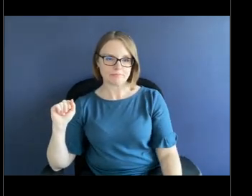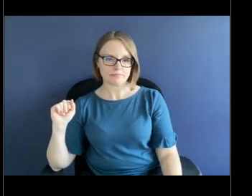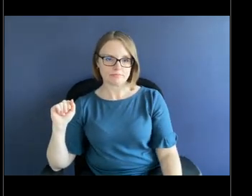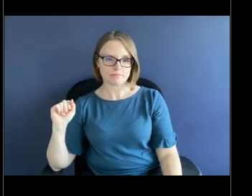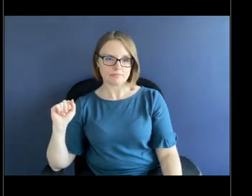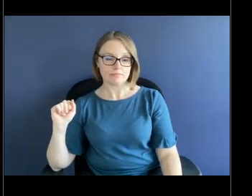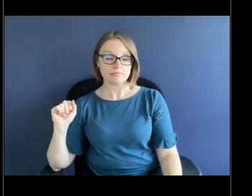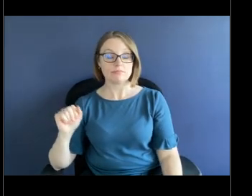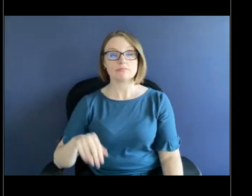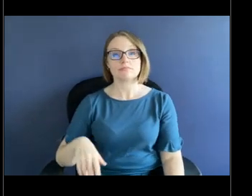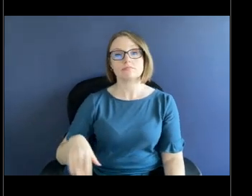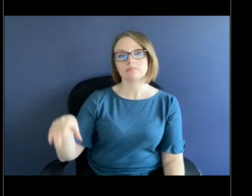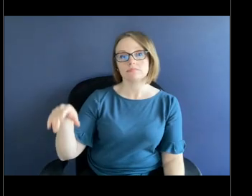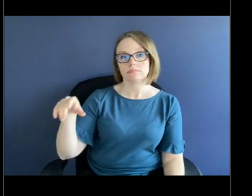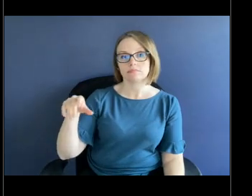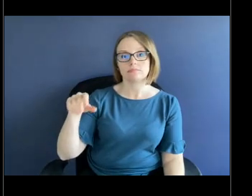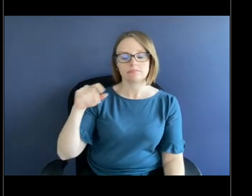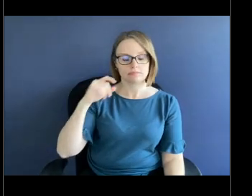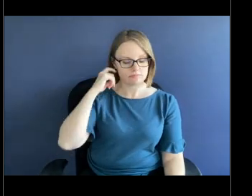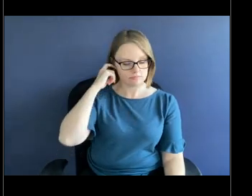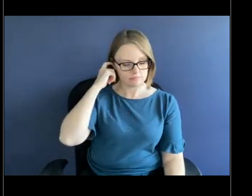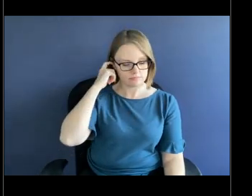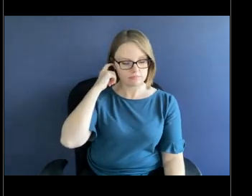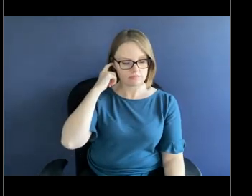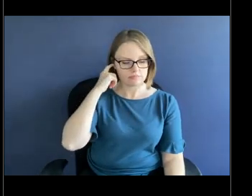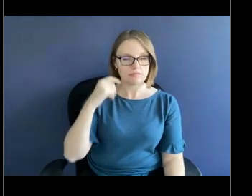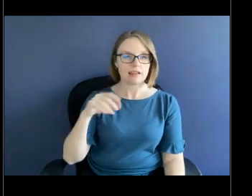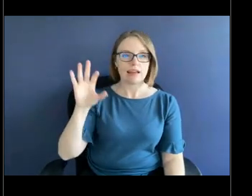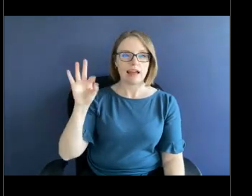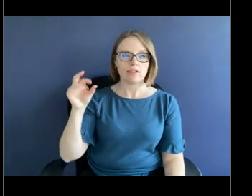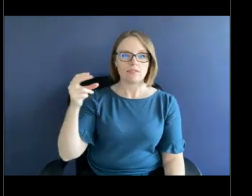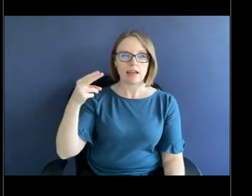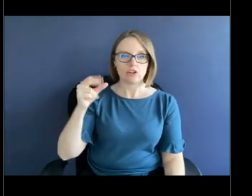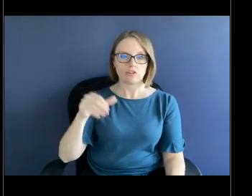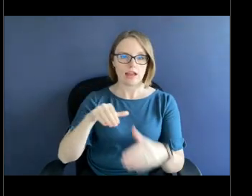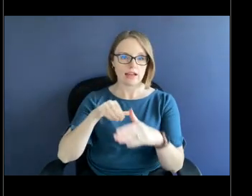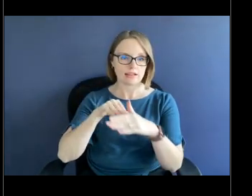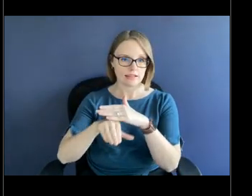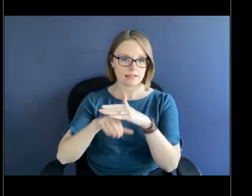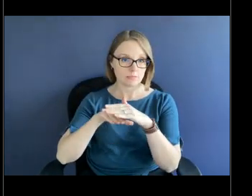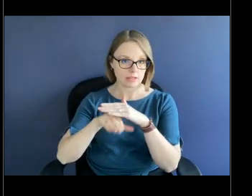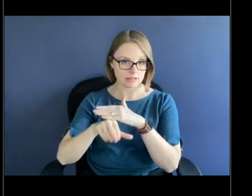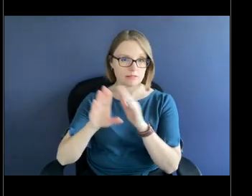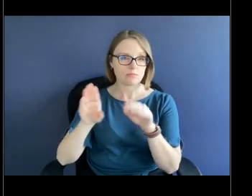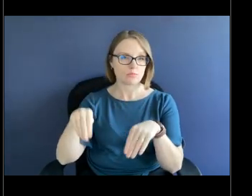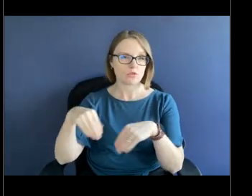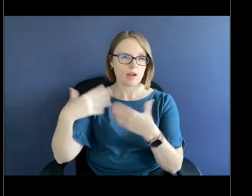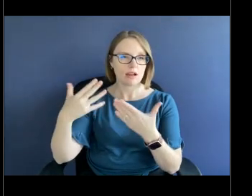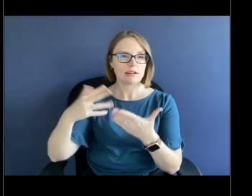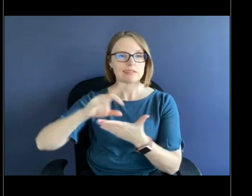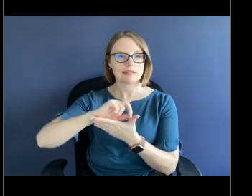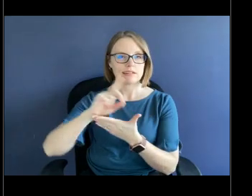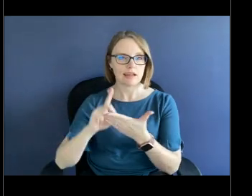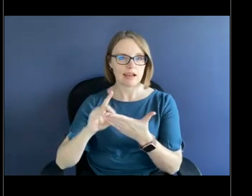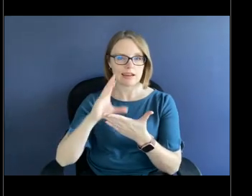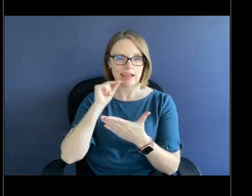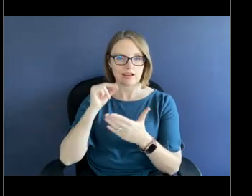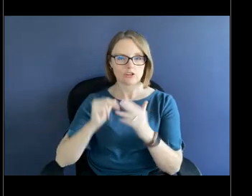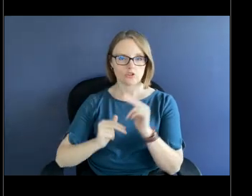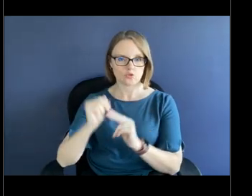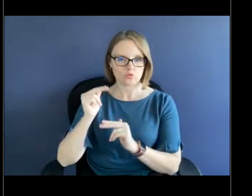The Fair Housing Accessibility First program provides a design and